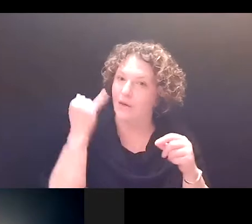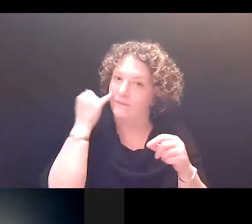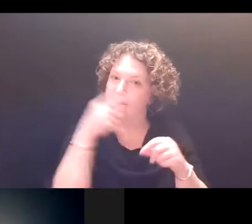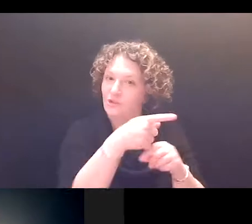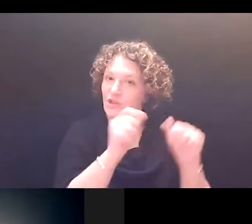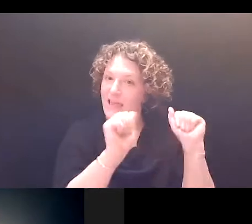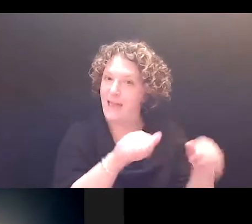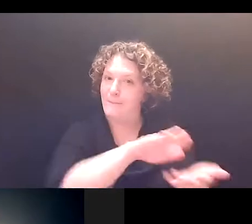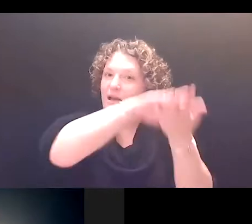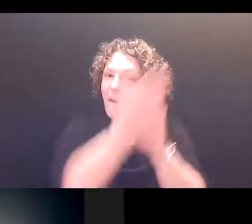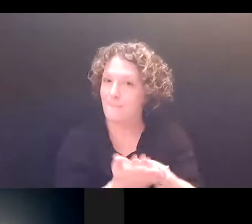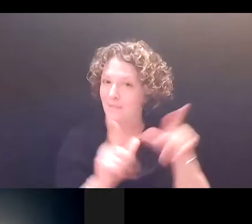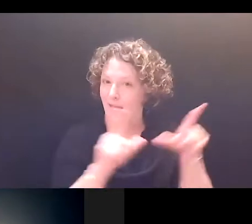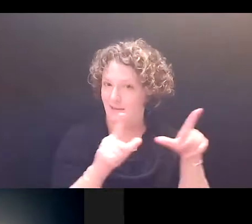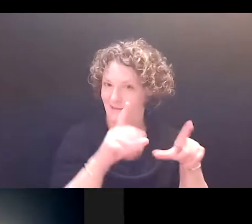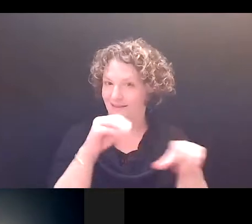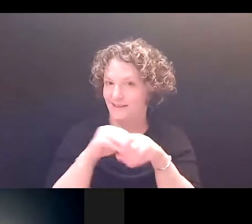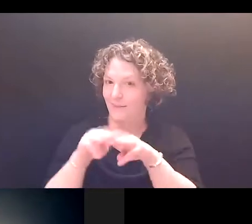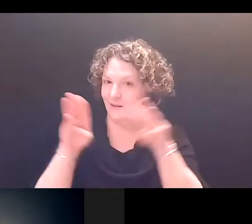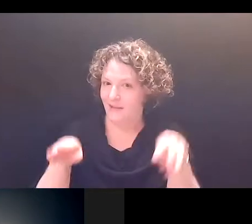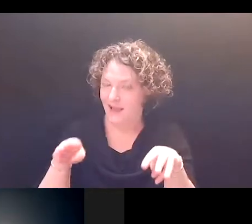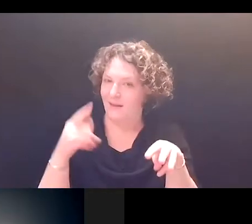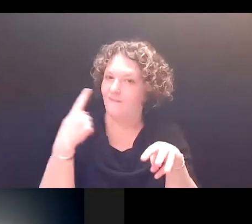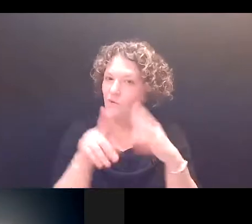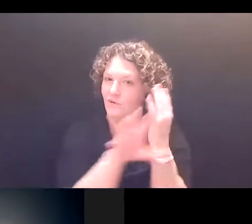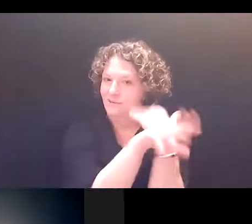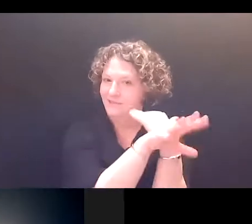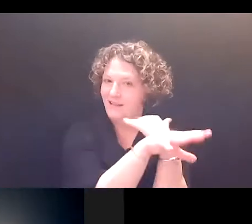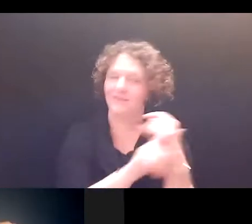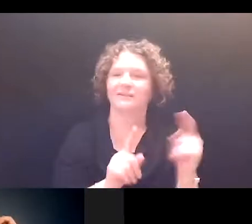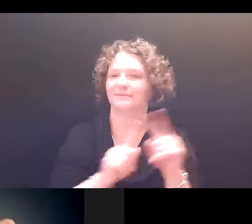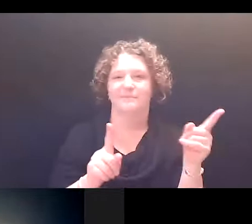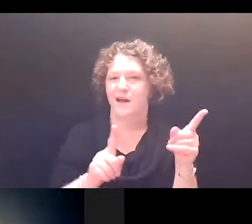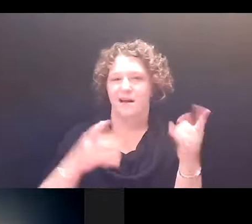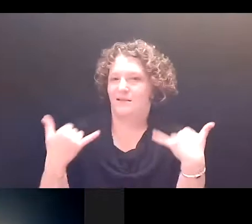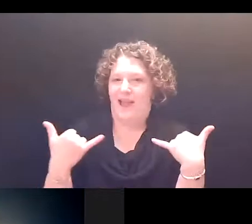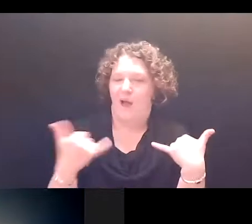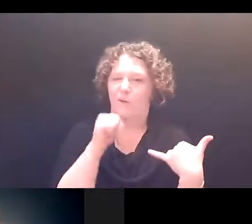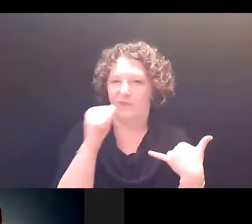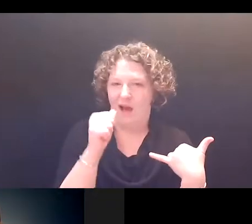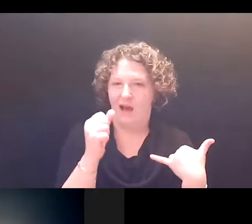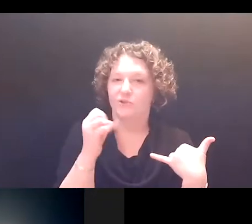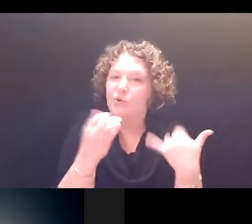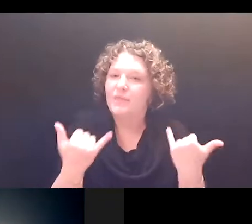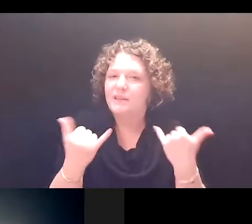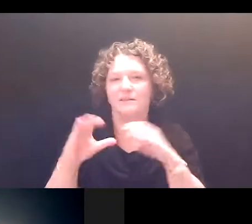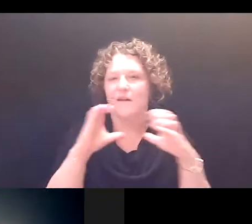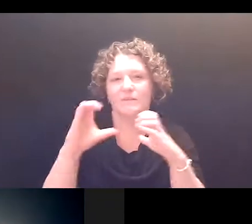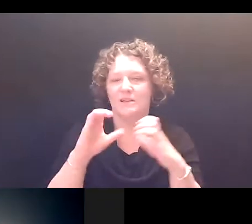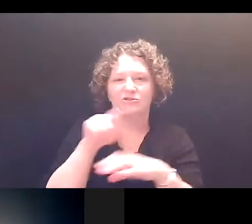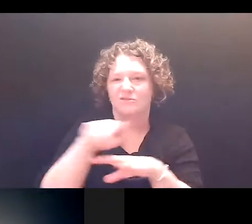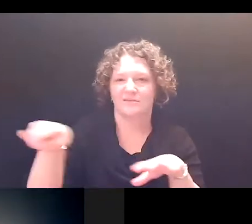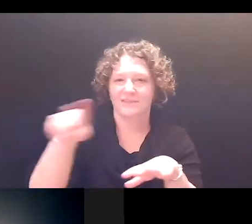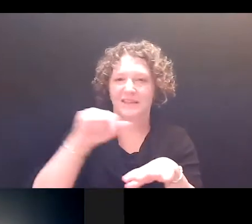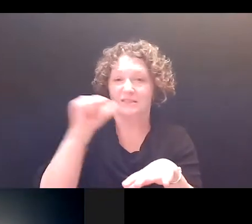I do want to talk with her if she could possibly become licensed in Montana and then do some sort